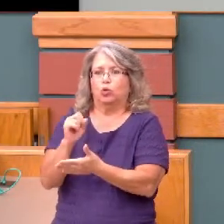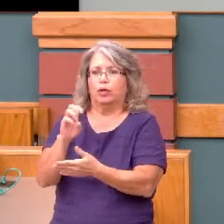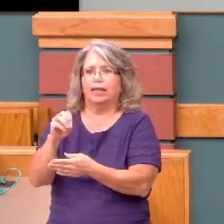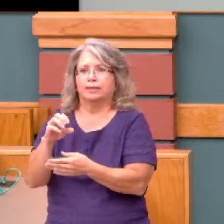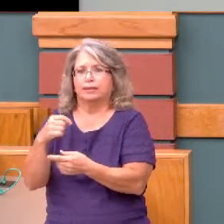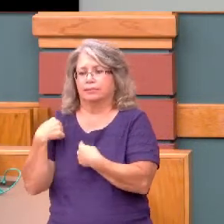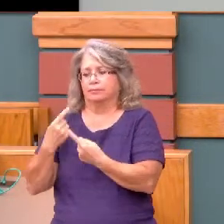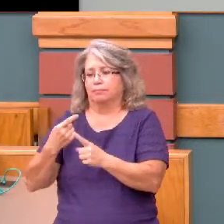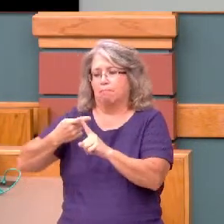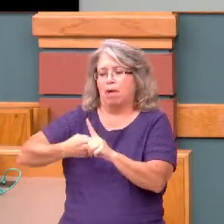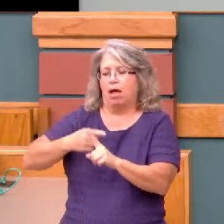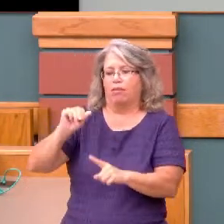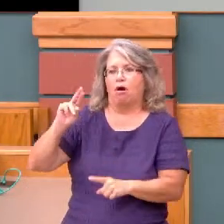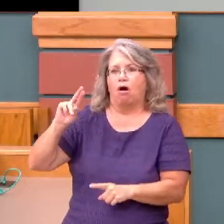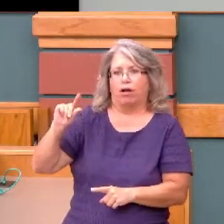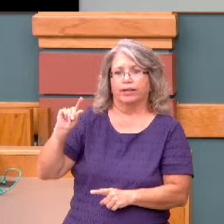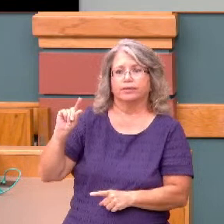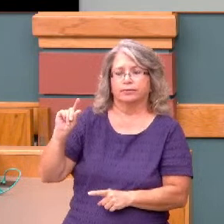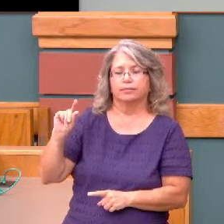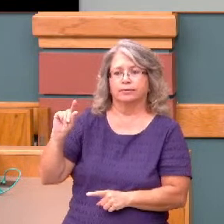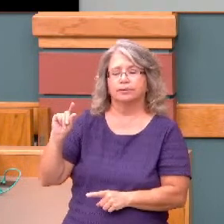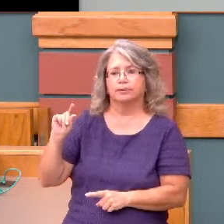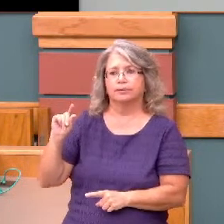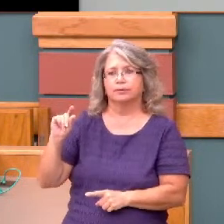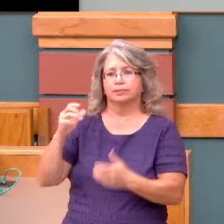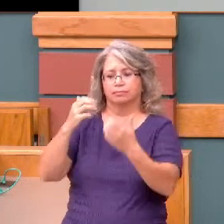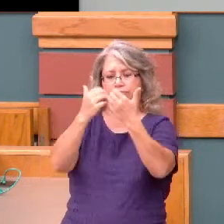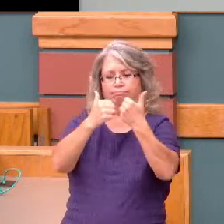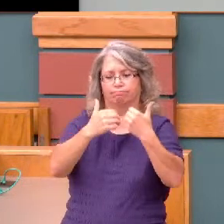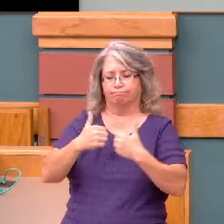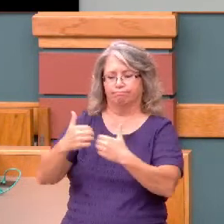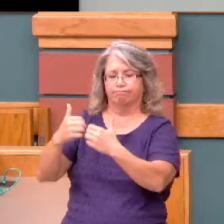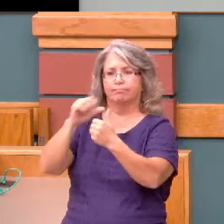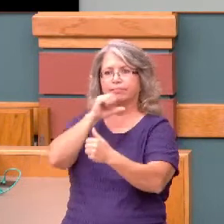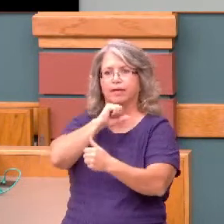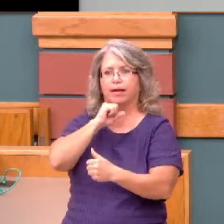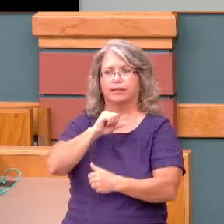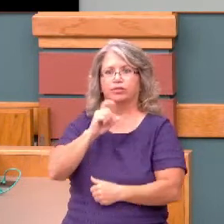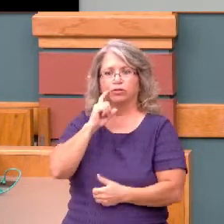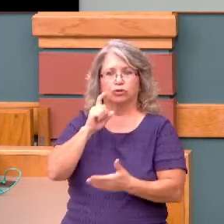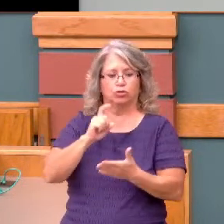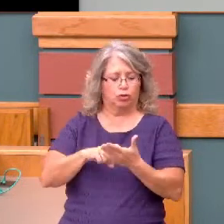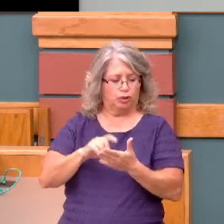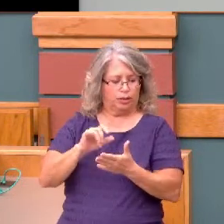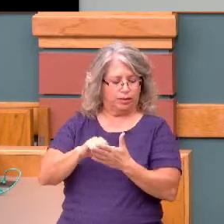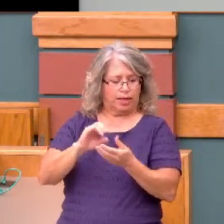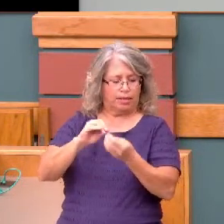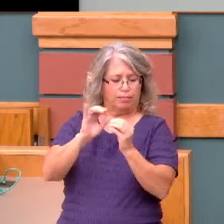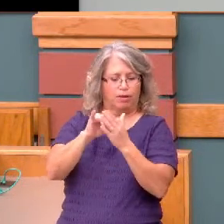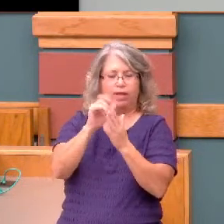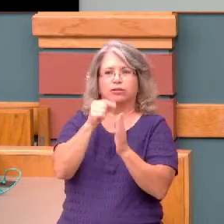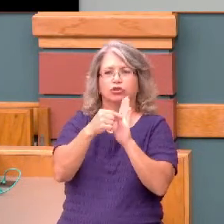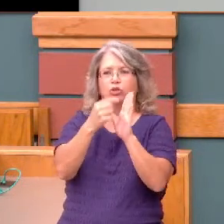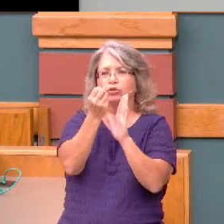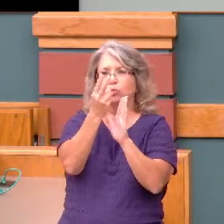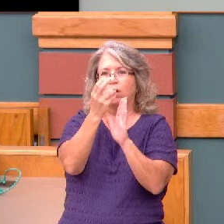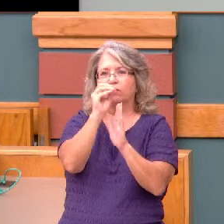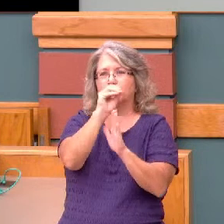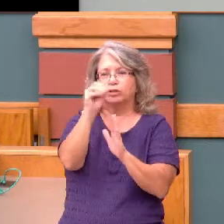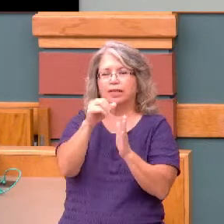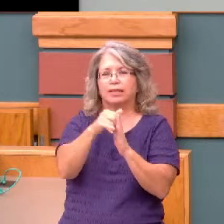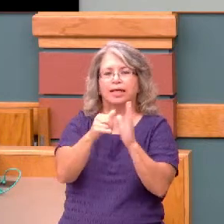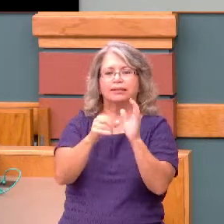of August. They're broken down by age range. If you see on the top here, 12%, that's ages 0 to